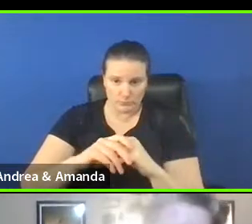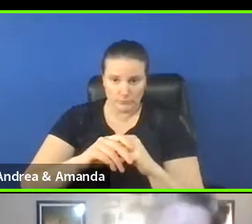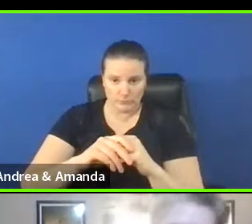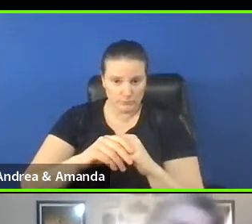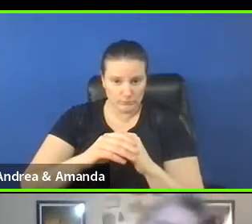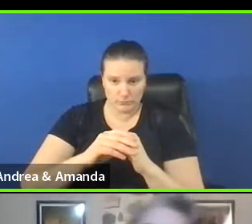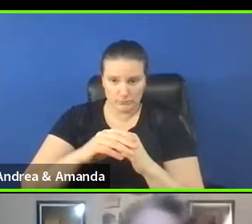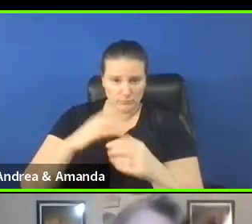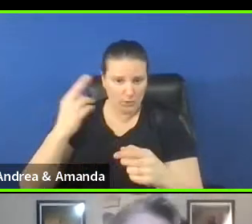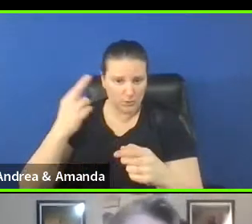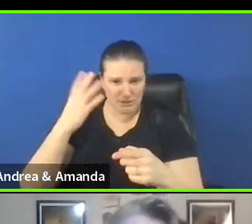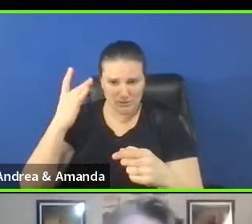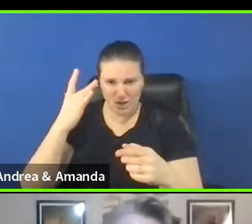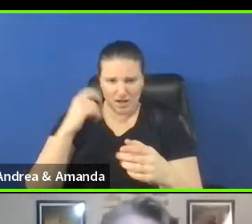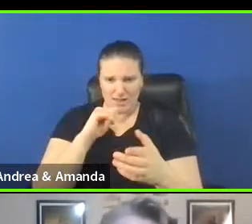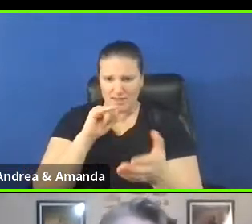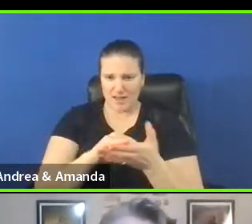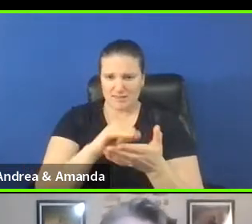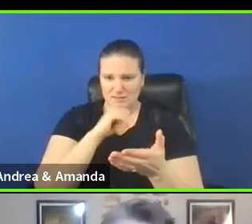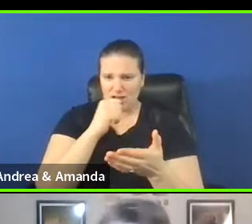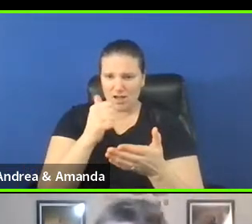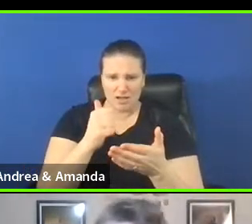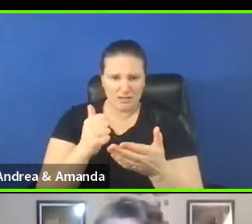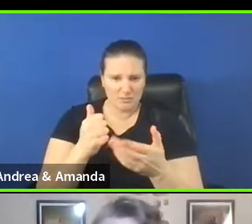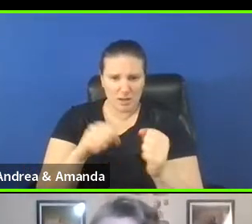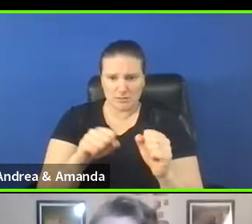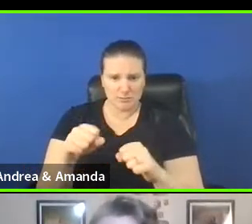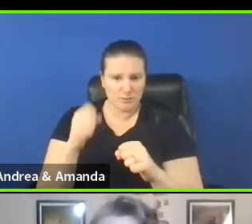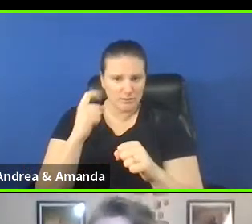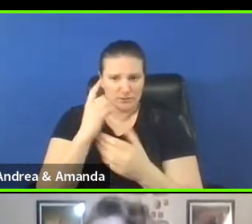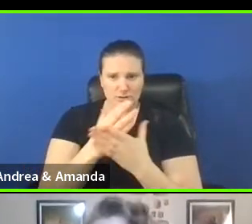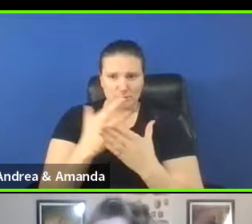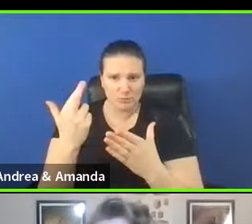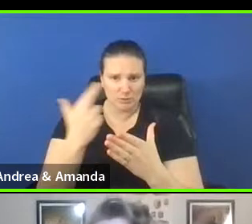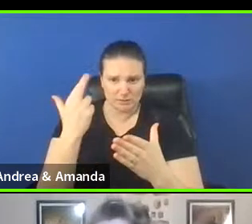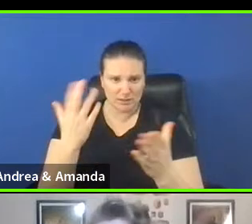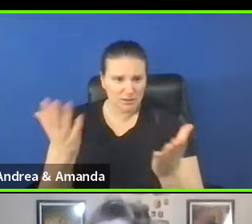Is there a reason why that's not one of the, is that not possible for some reason?